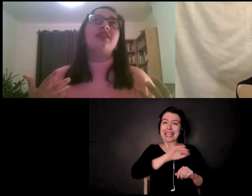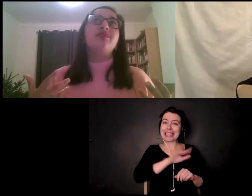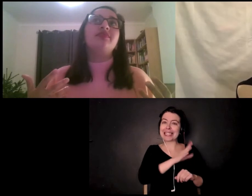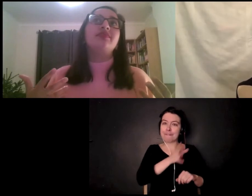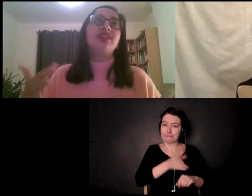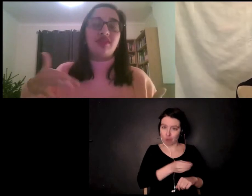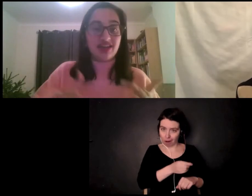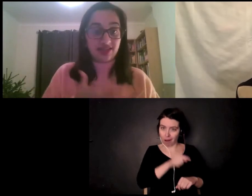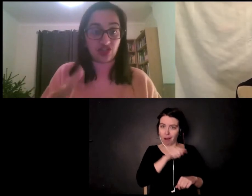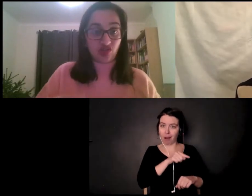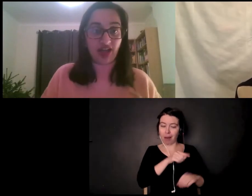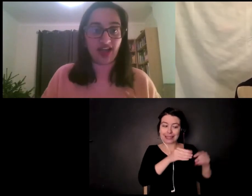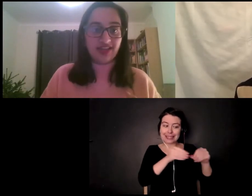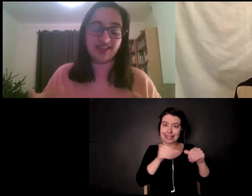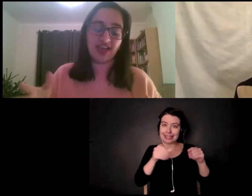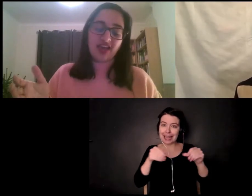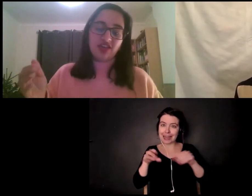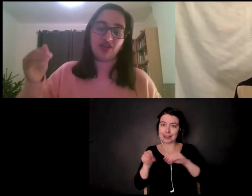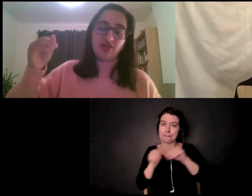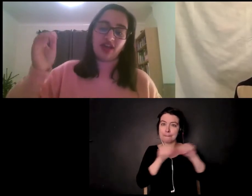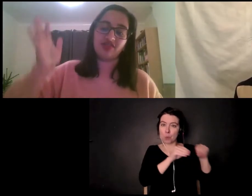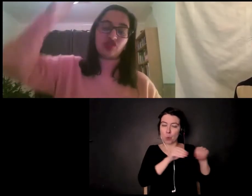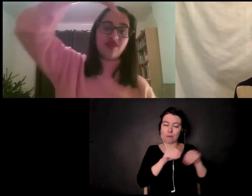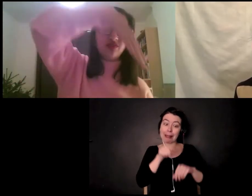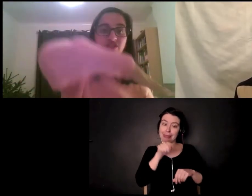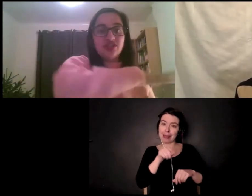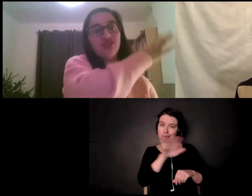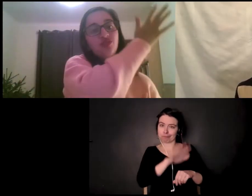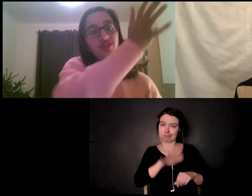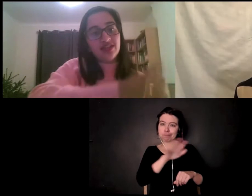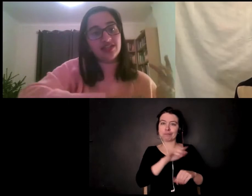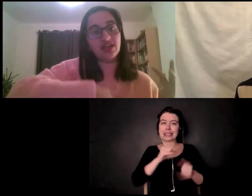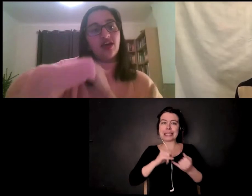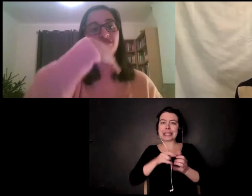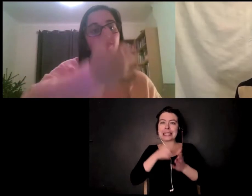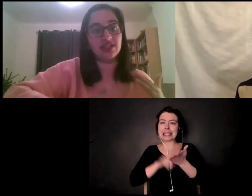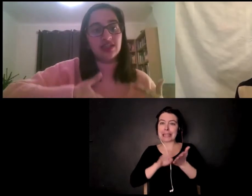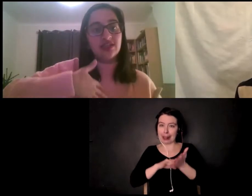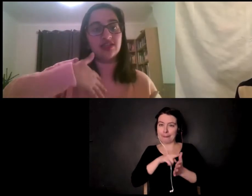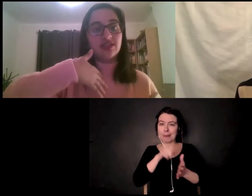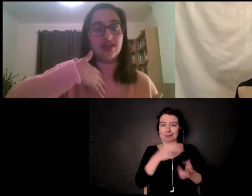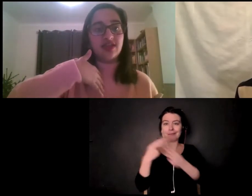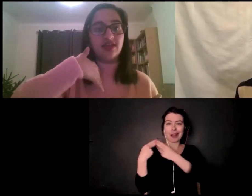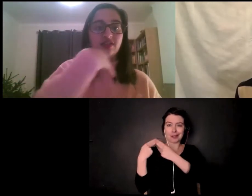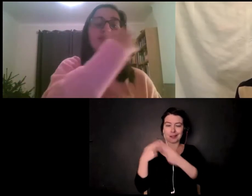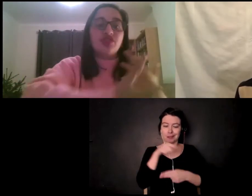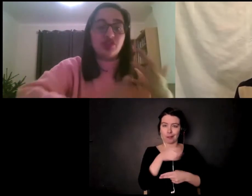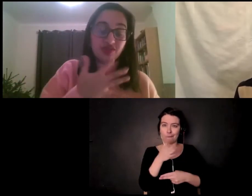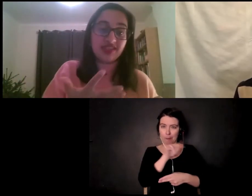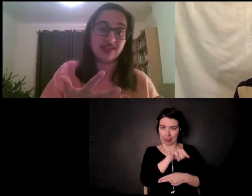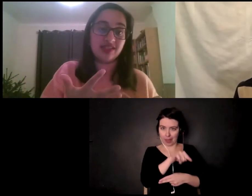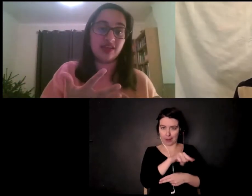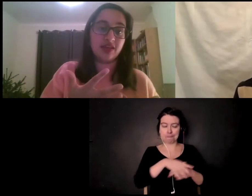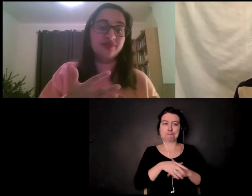Salma's ancestry lies. You know, kind of traveled to North India, affected the